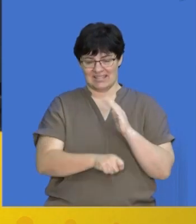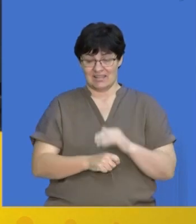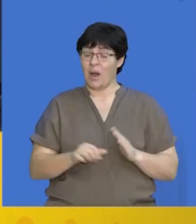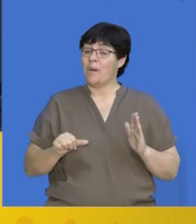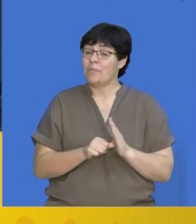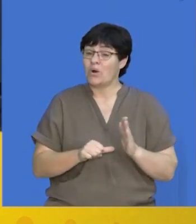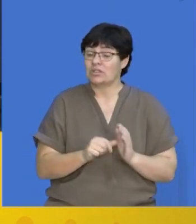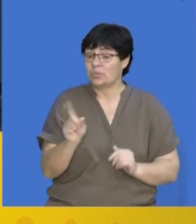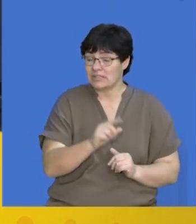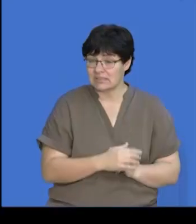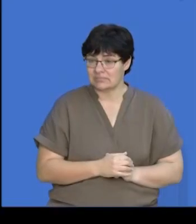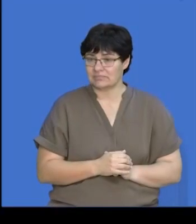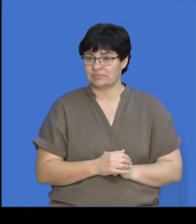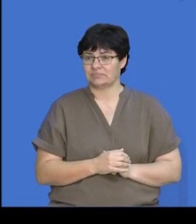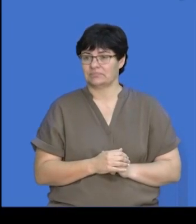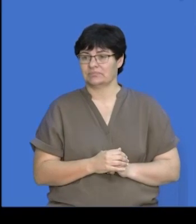key is the following.